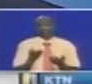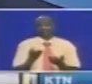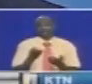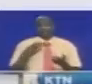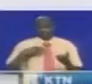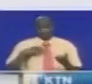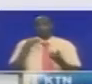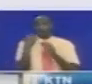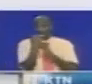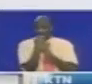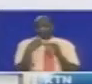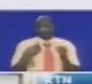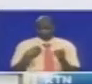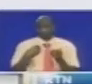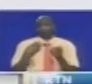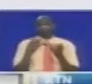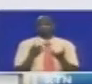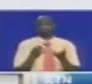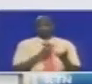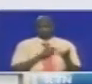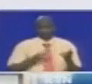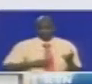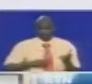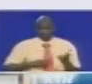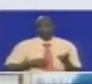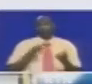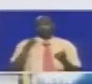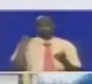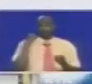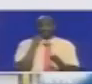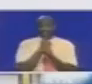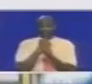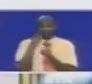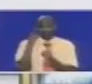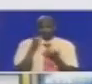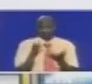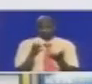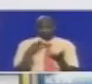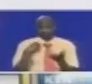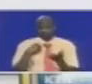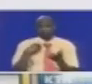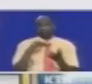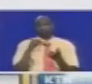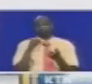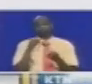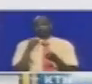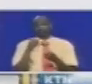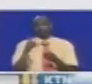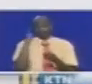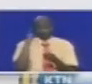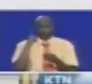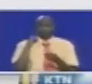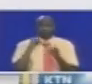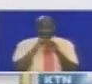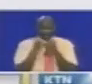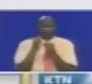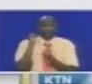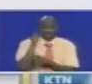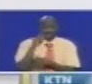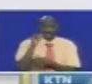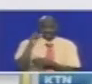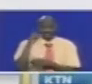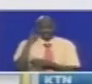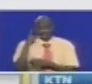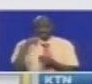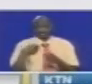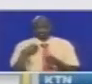requests the commission. We did election for the judicial, for the law society of Kenya, when we elected the officials. We do election for the